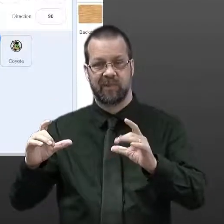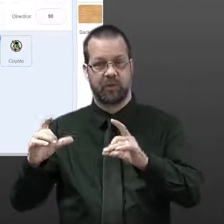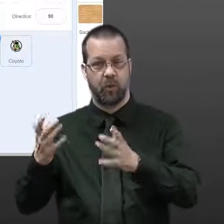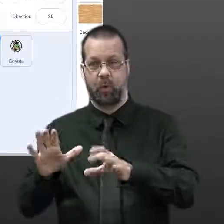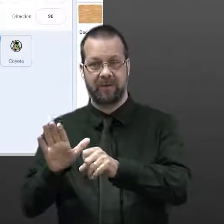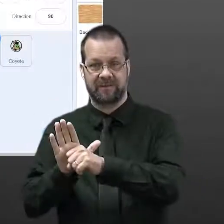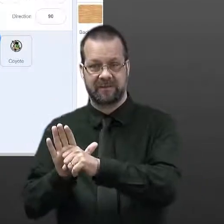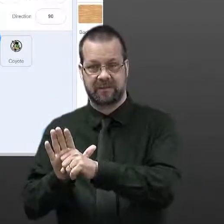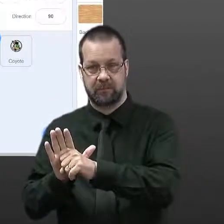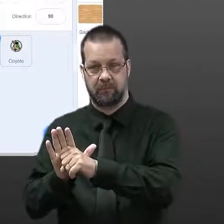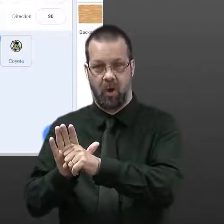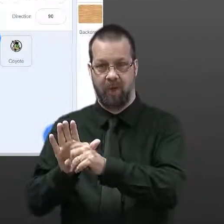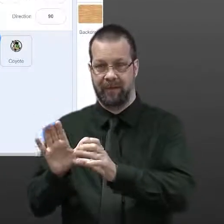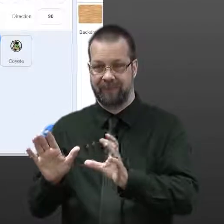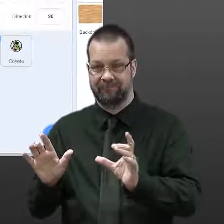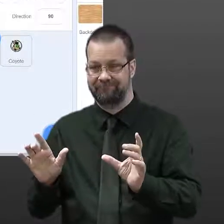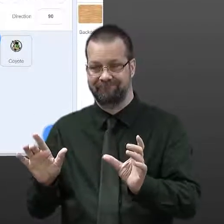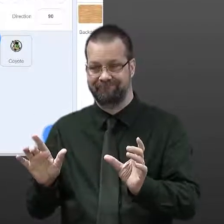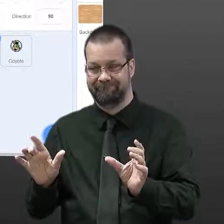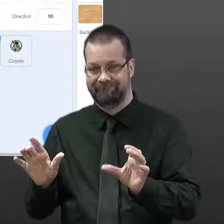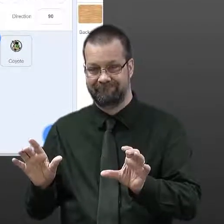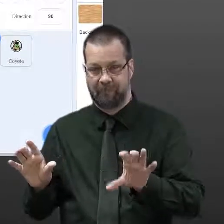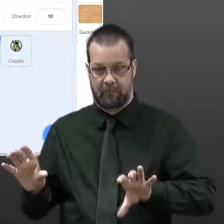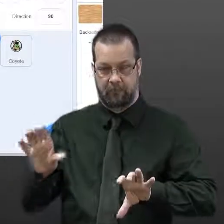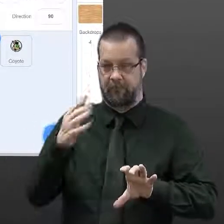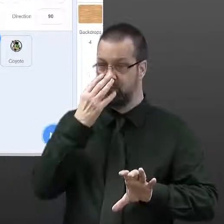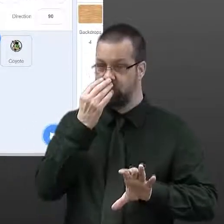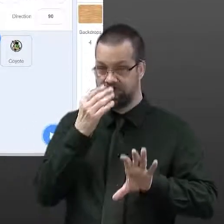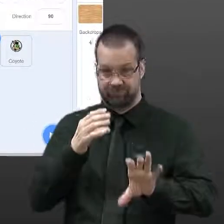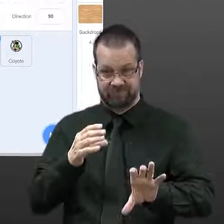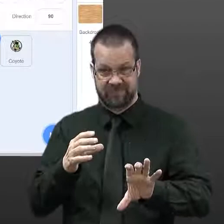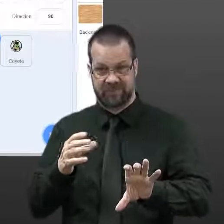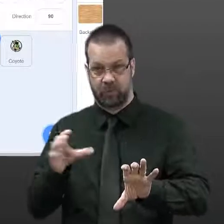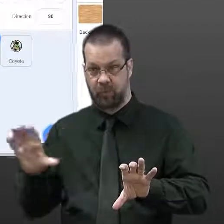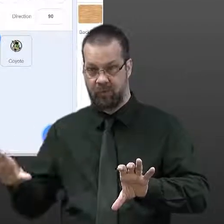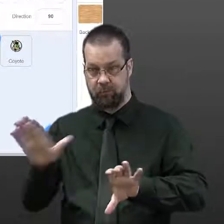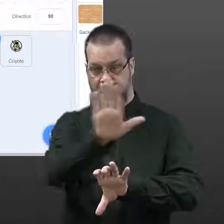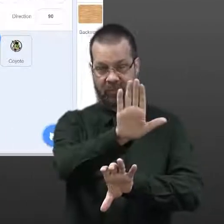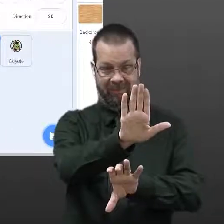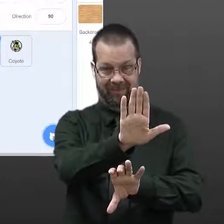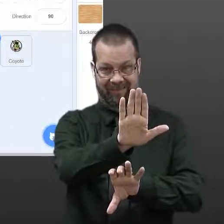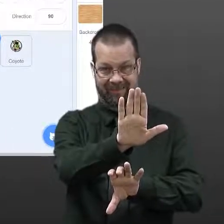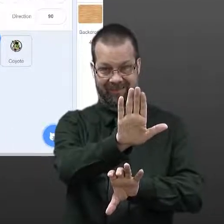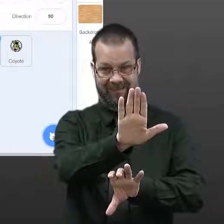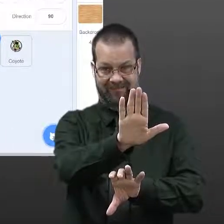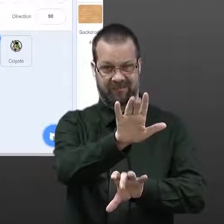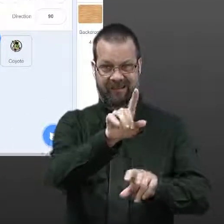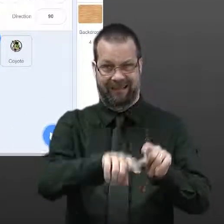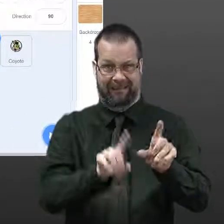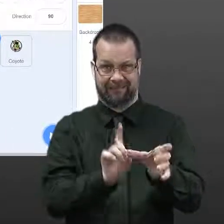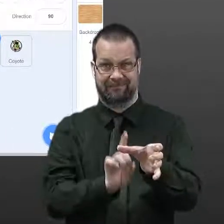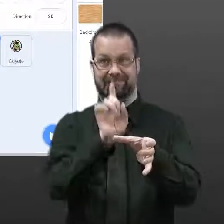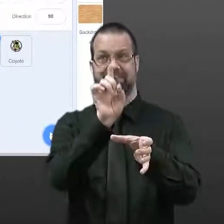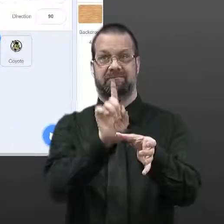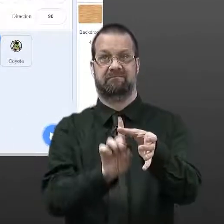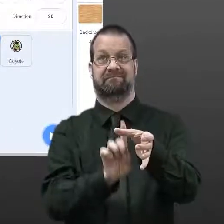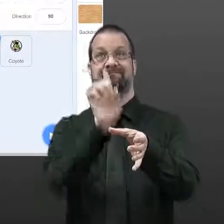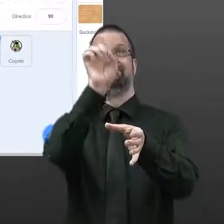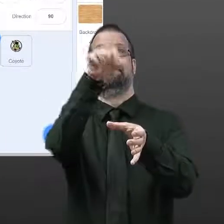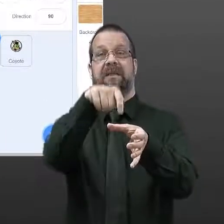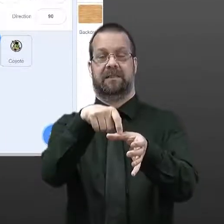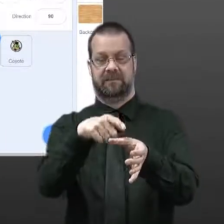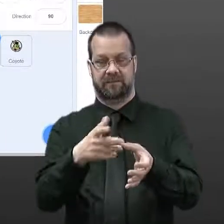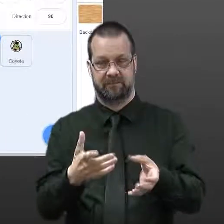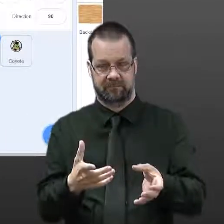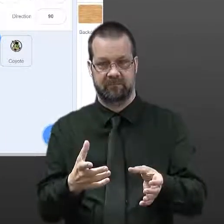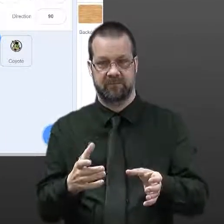doesn't spawn right above where the Coyote sprite is, because you won't be able to get the ball